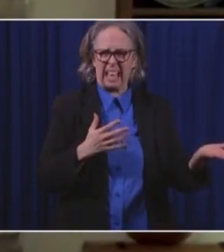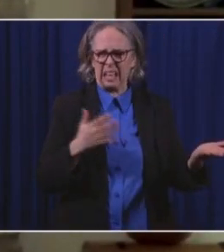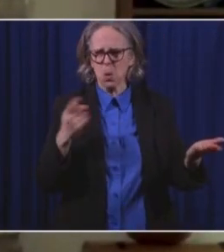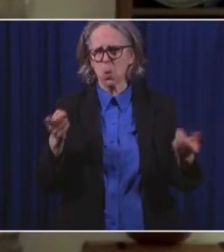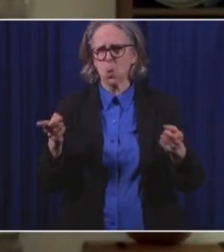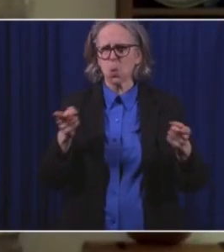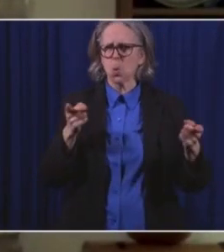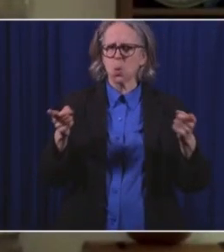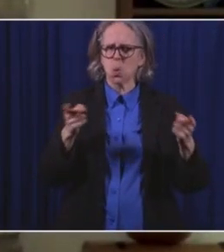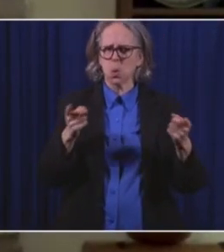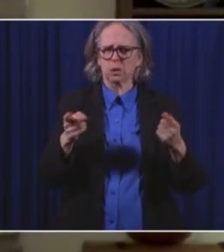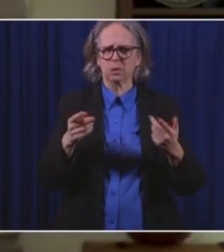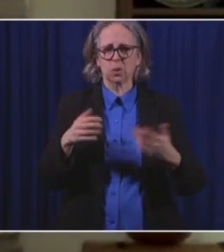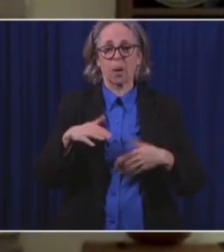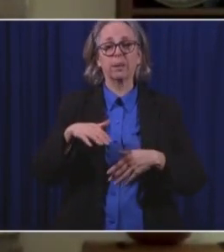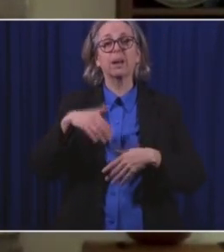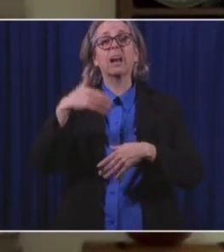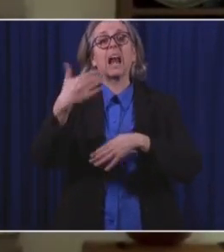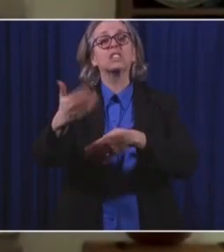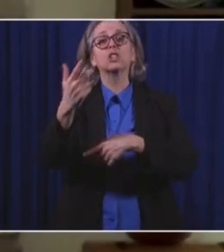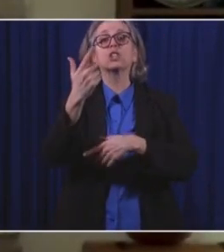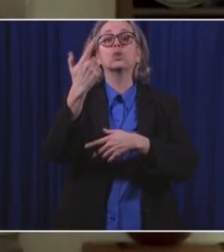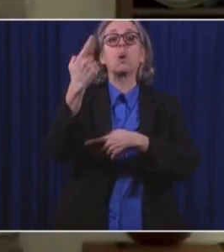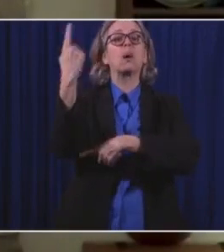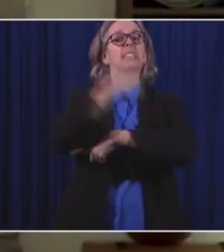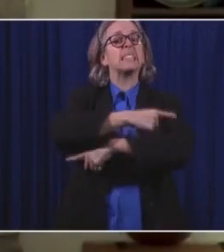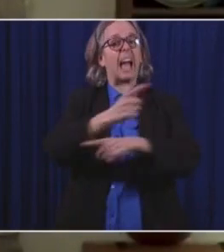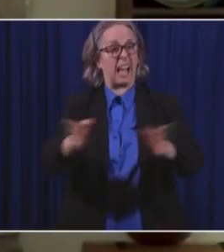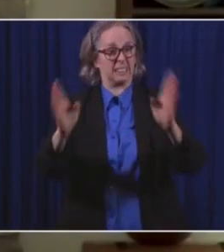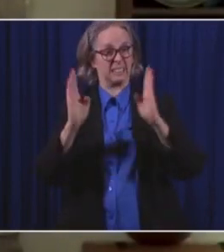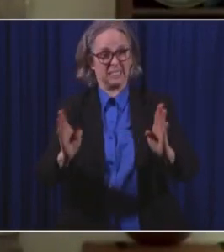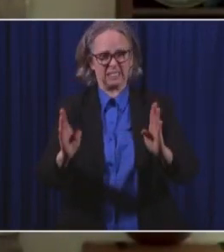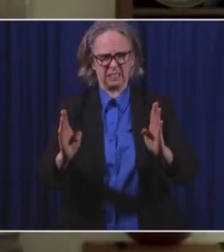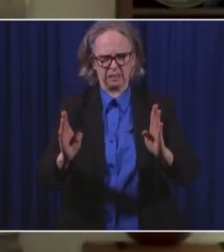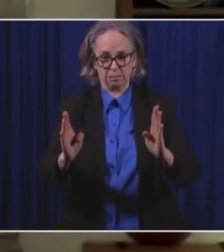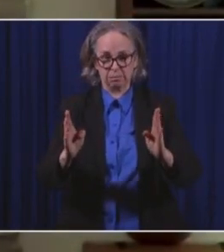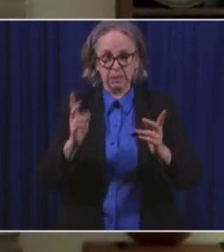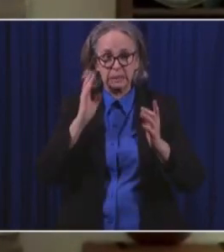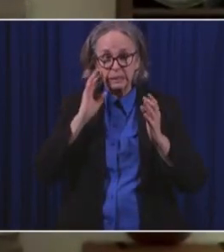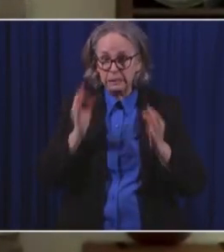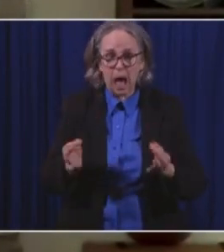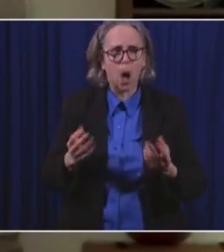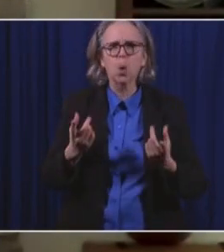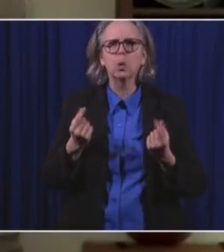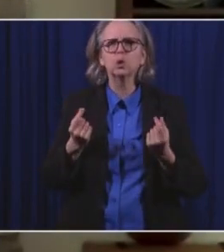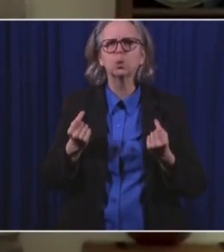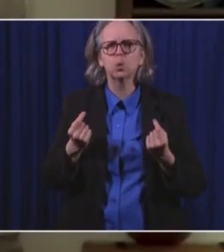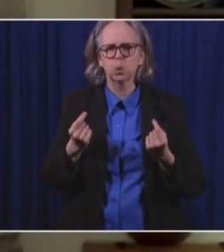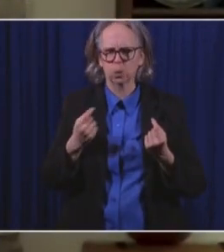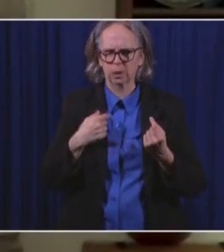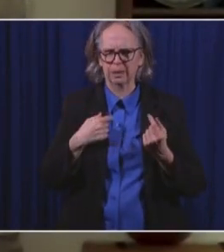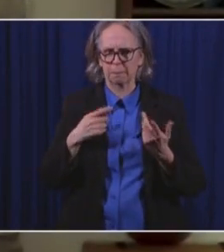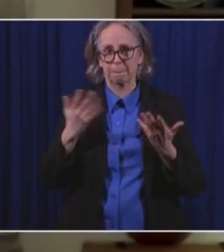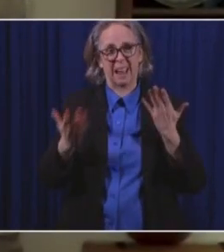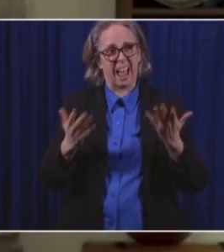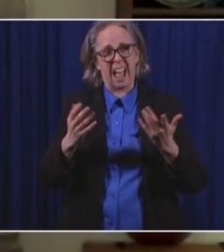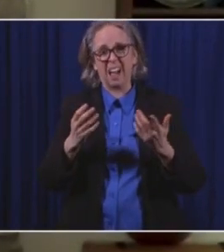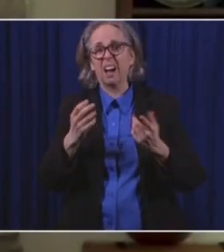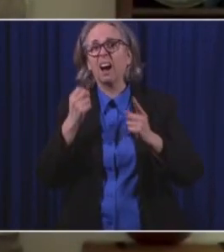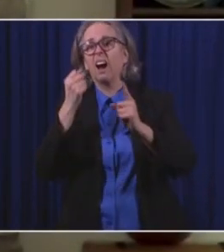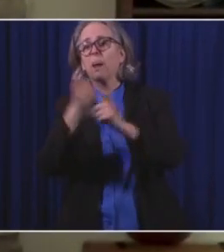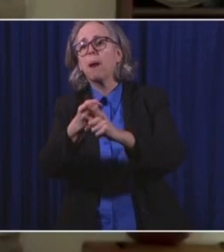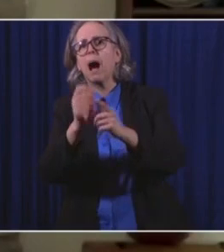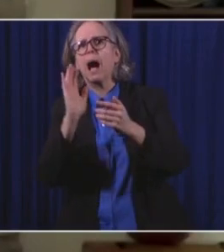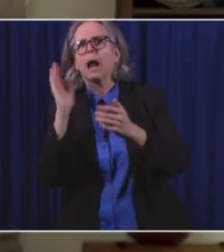tone, set us on the path, good or bad, for the next year. Absolutely a crucial period